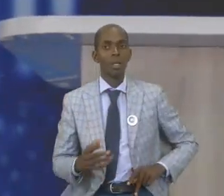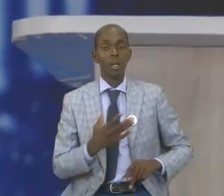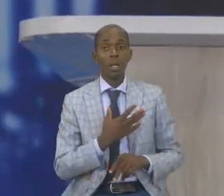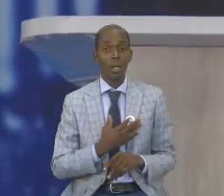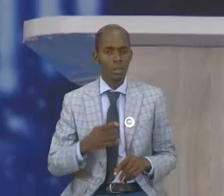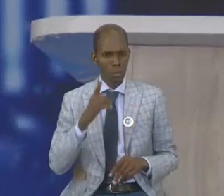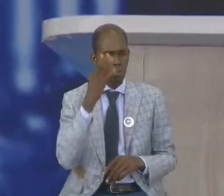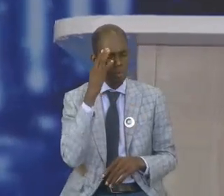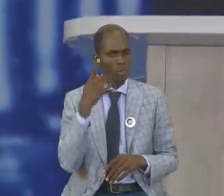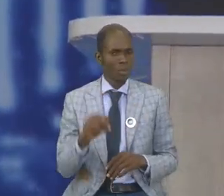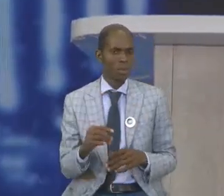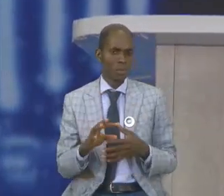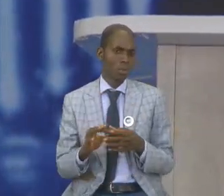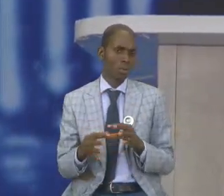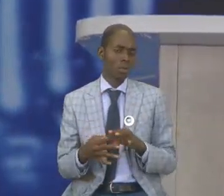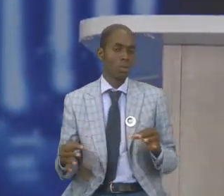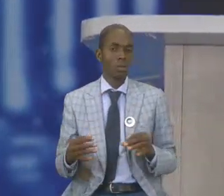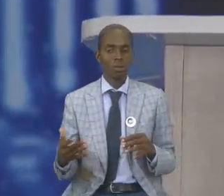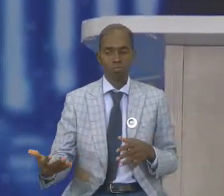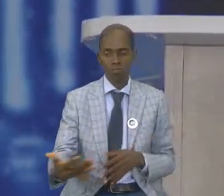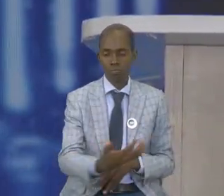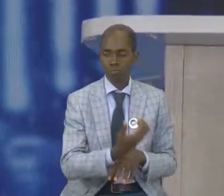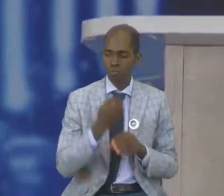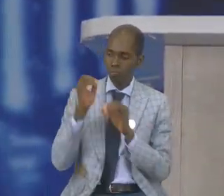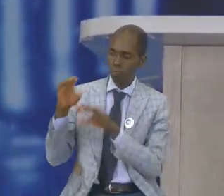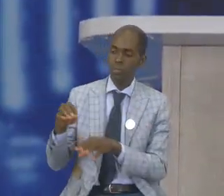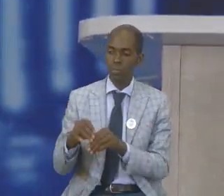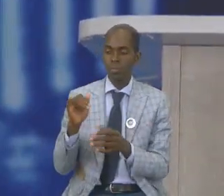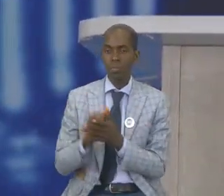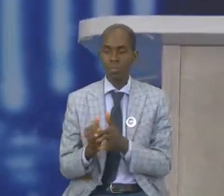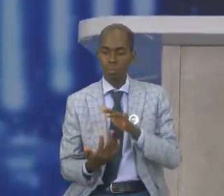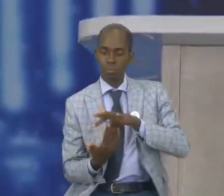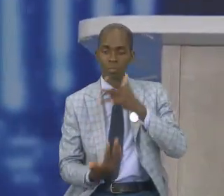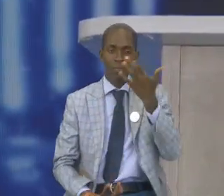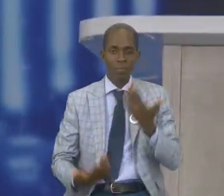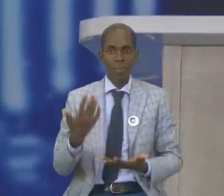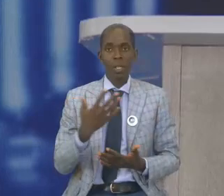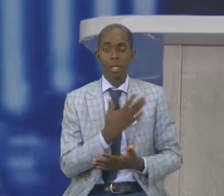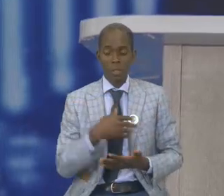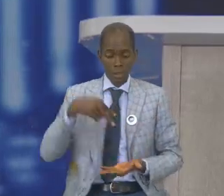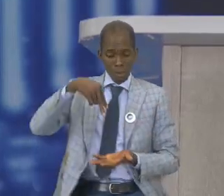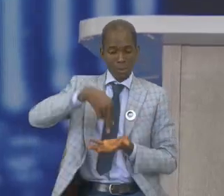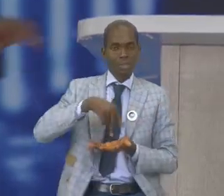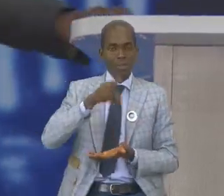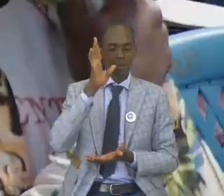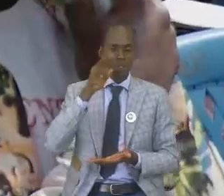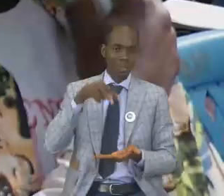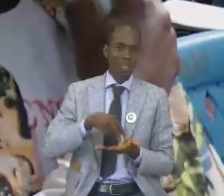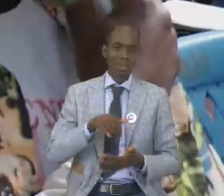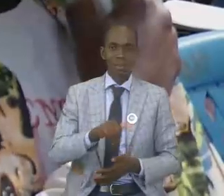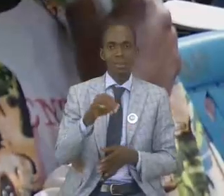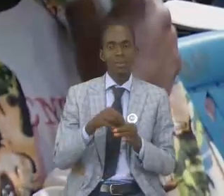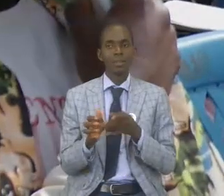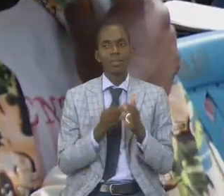the story, they were cast into the burning fiery furnace, and he stood, you will stand. There is